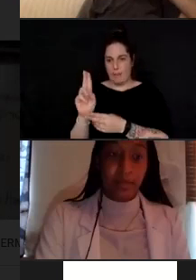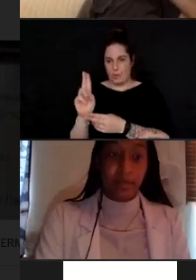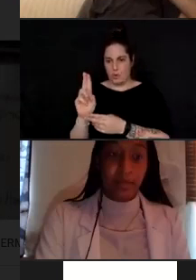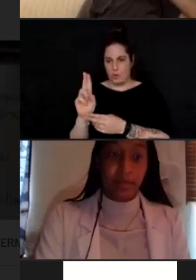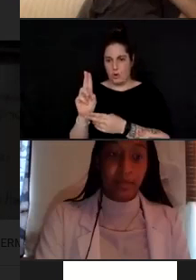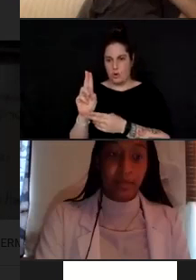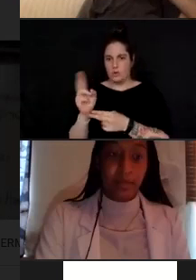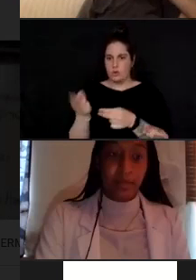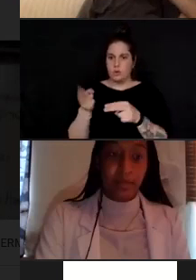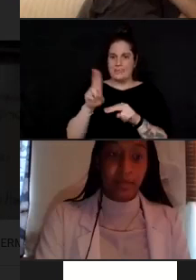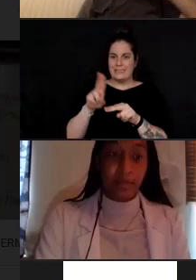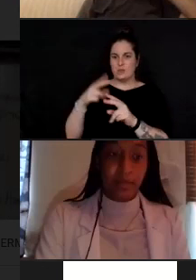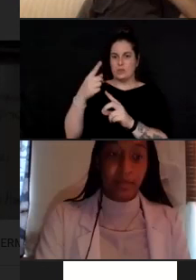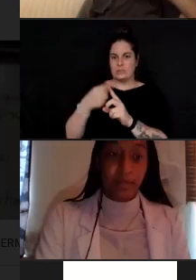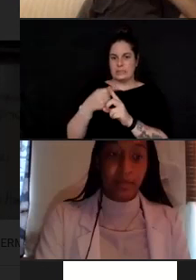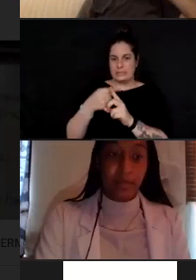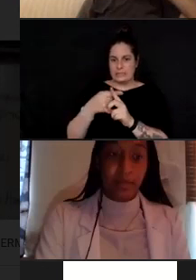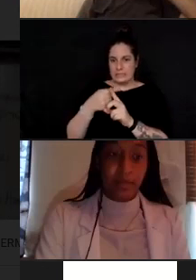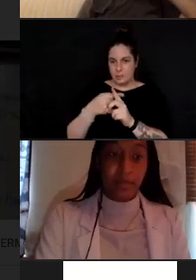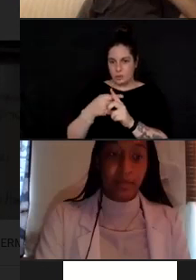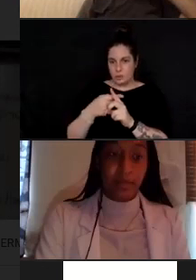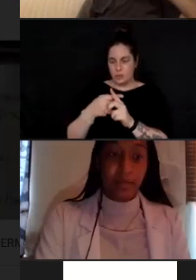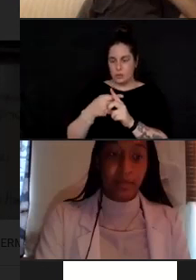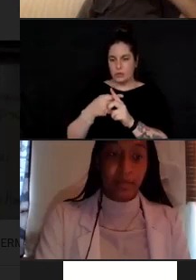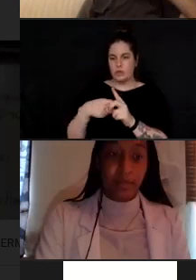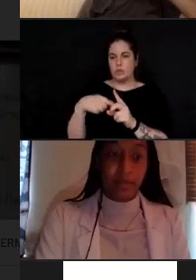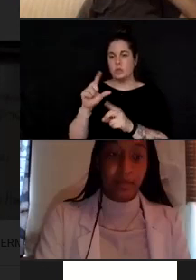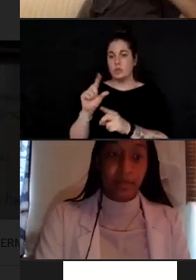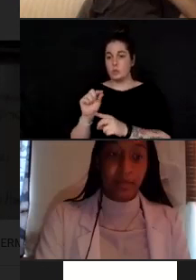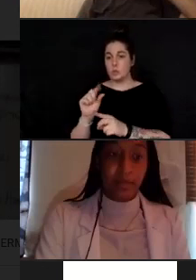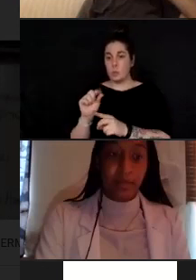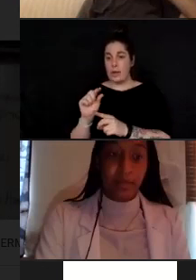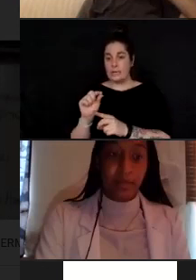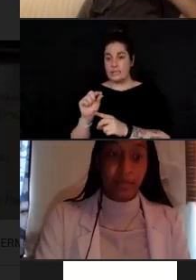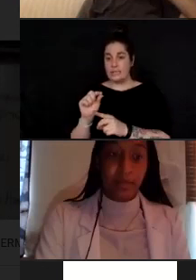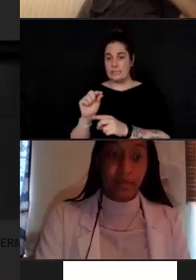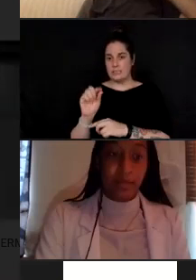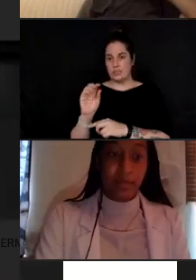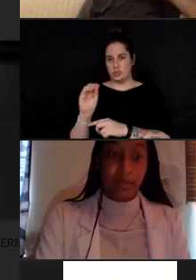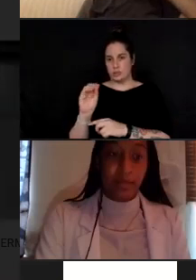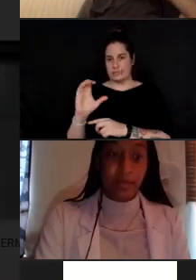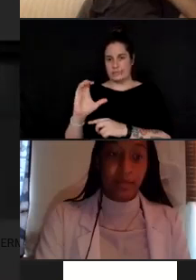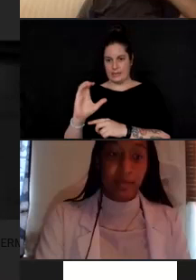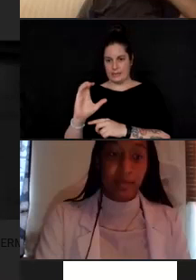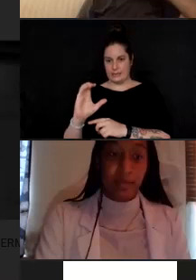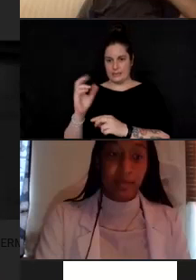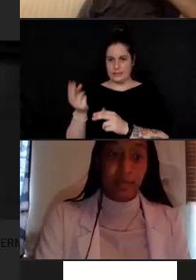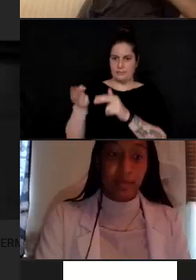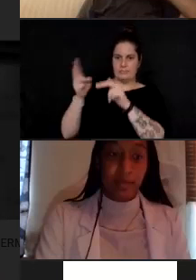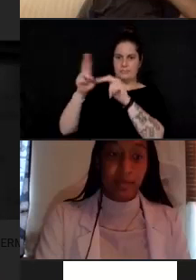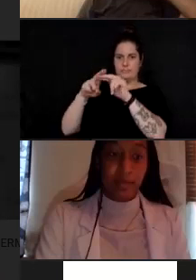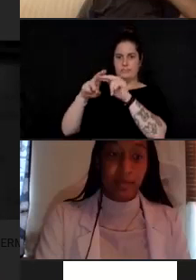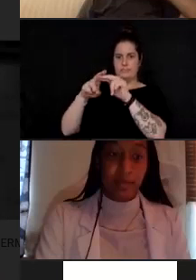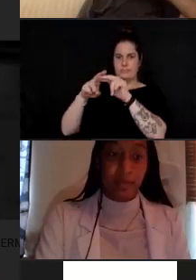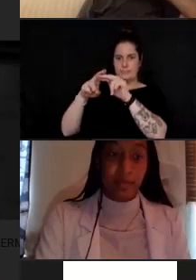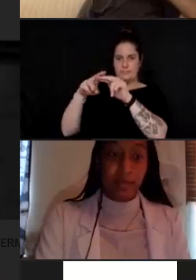temperature from 20 degrees Celsius to 100 degrees Celsius. Okay. So we're dealing with copper. So we got